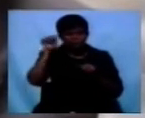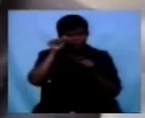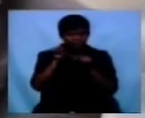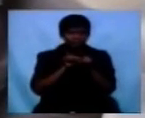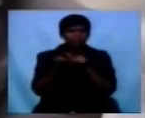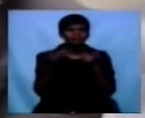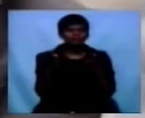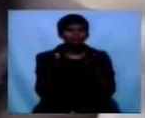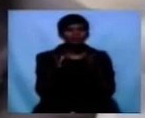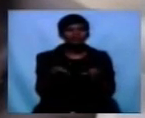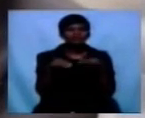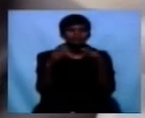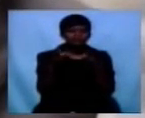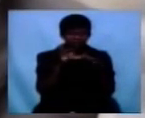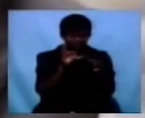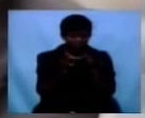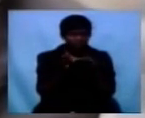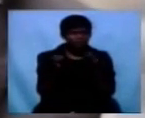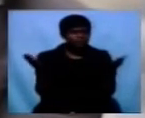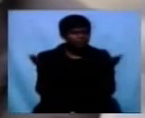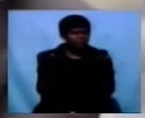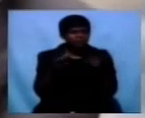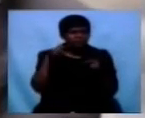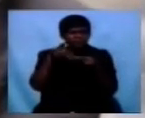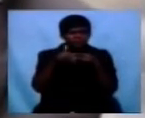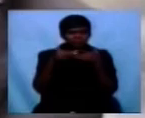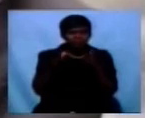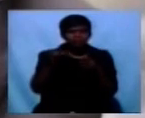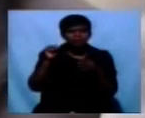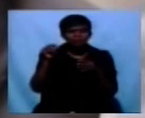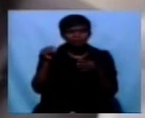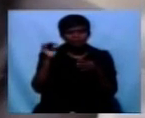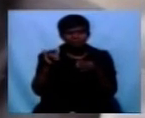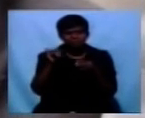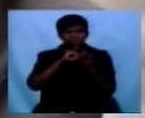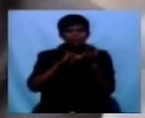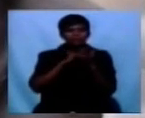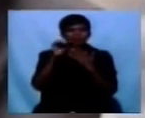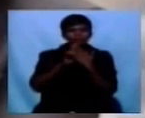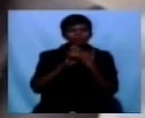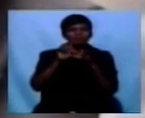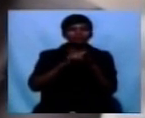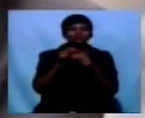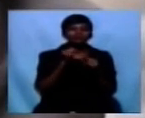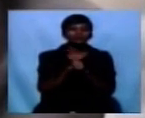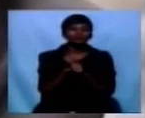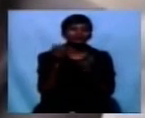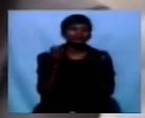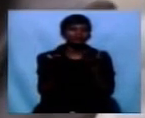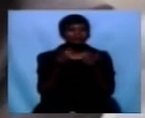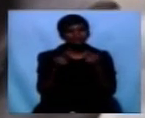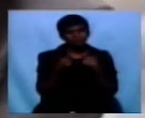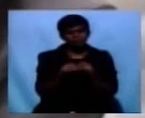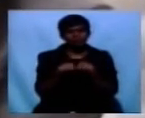have given them a message that if we don't launch by May, June next year, obviously between me and